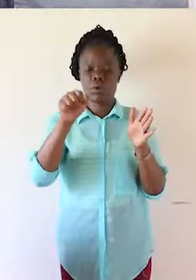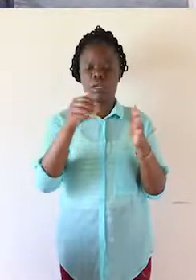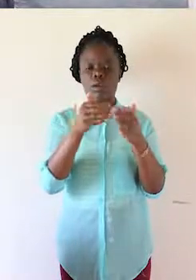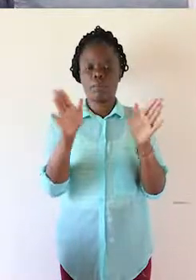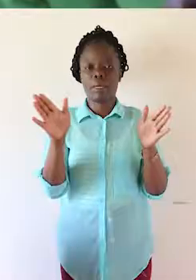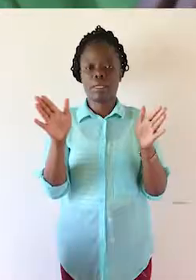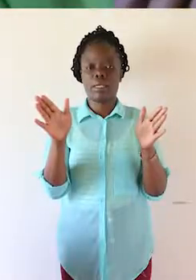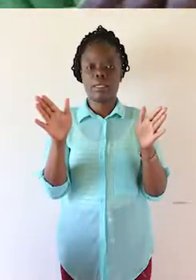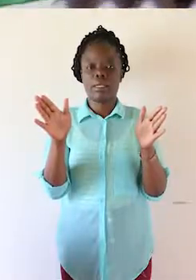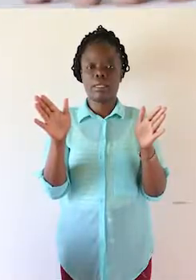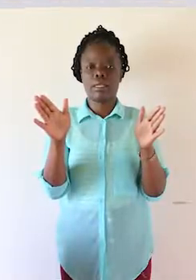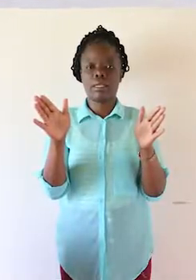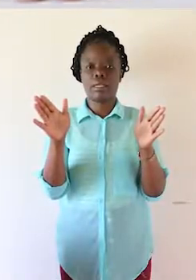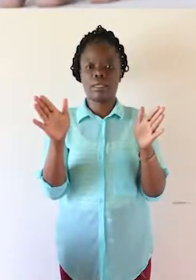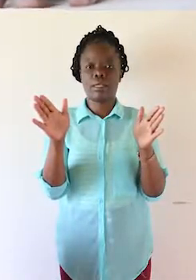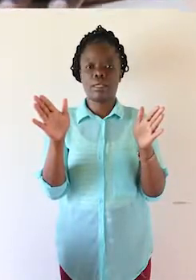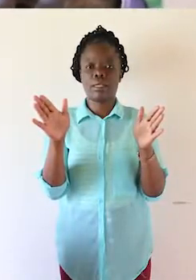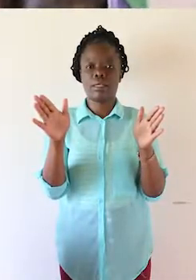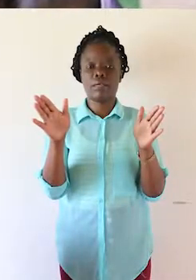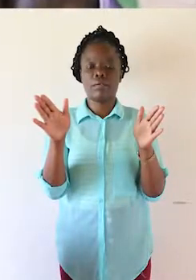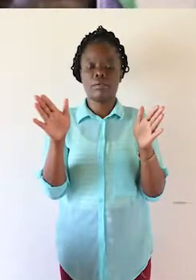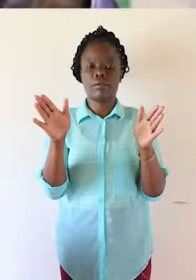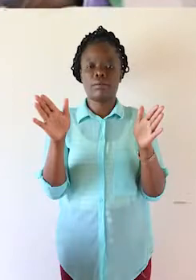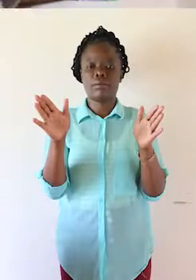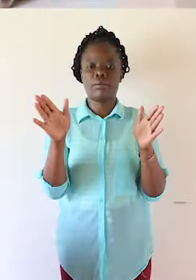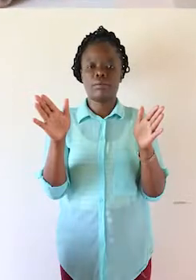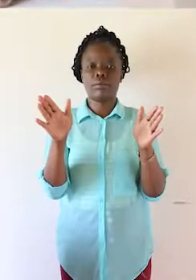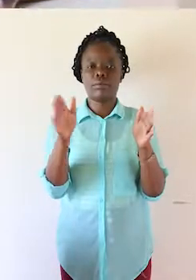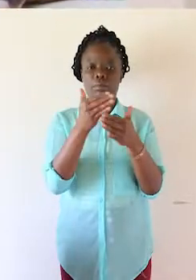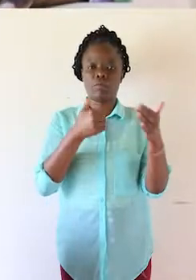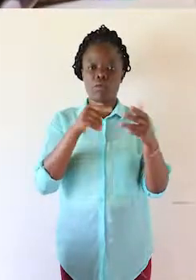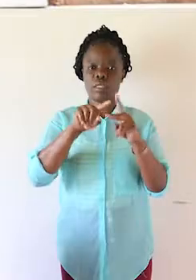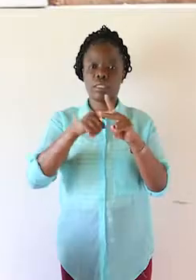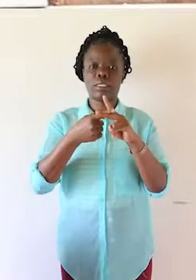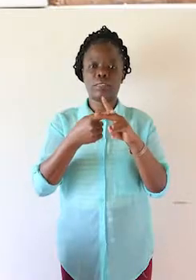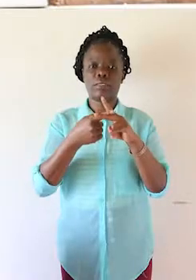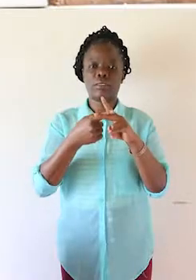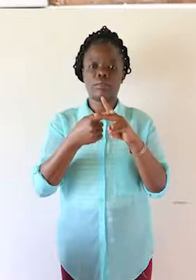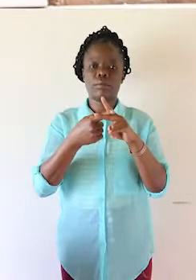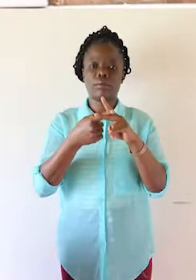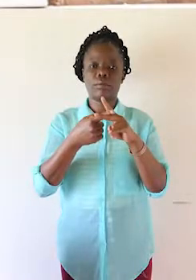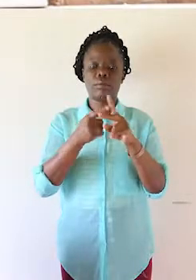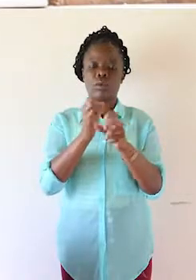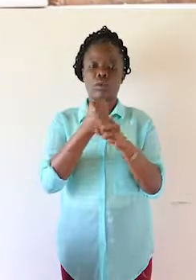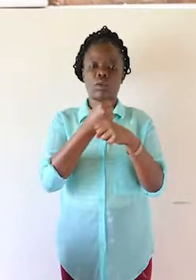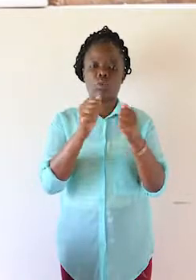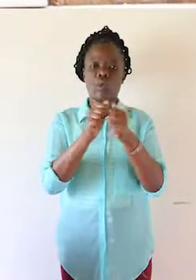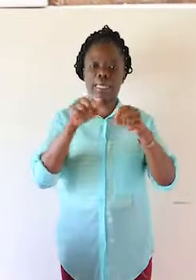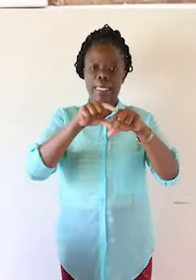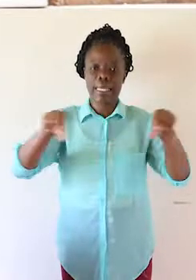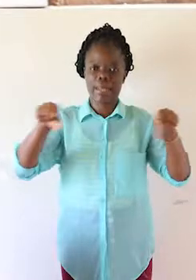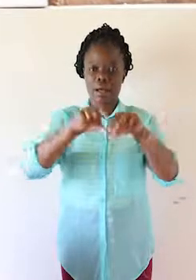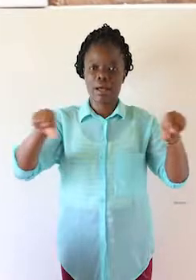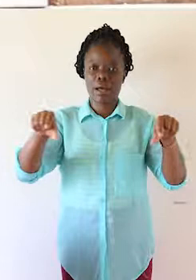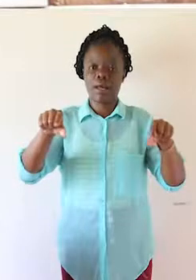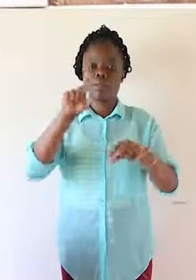here. Yes. Like that. Yes. Before we start working with